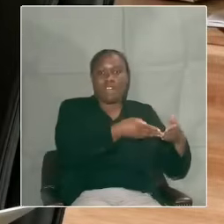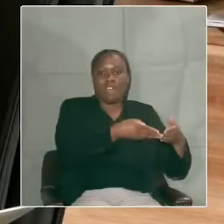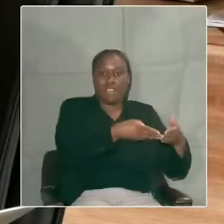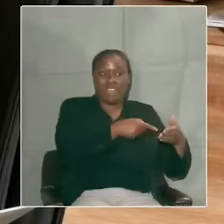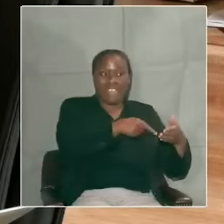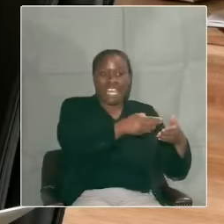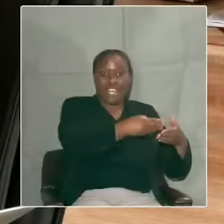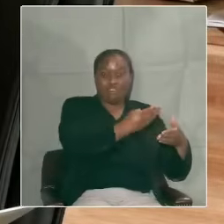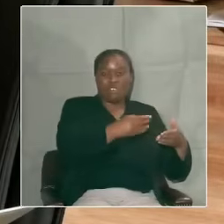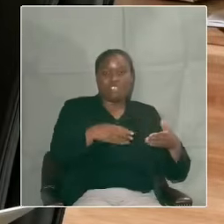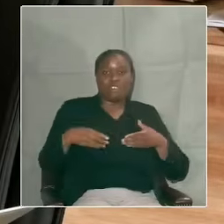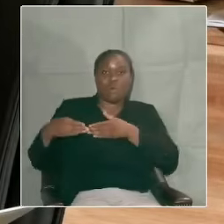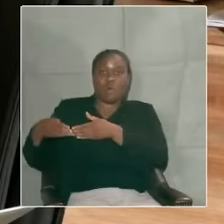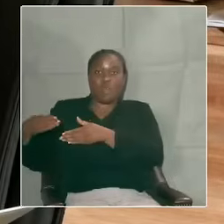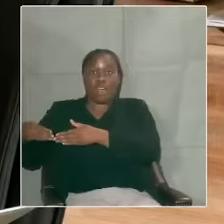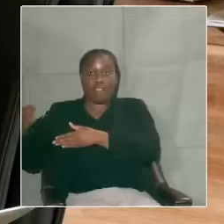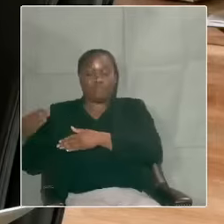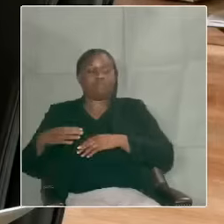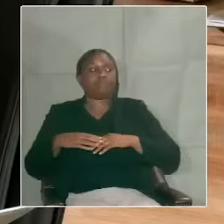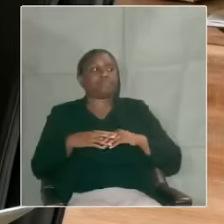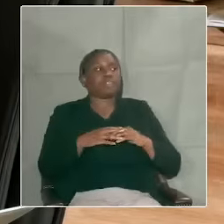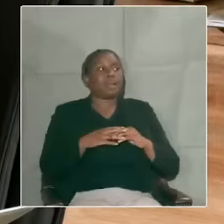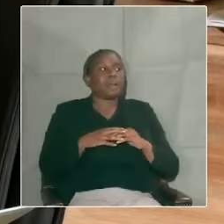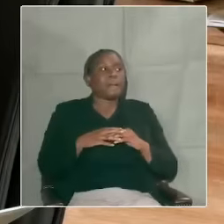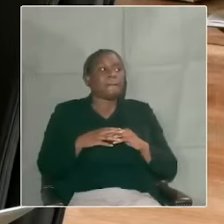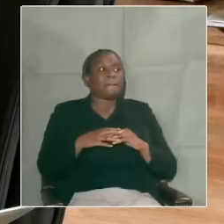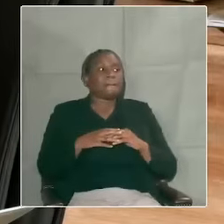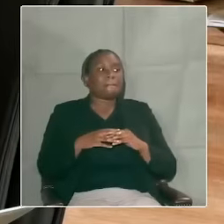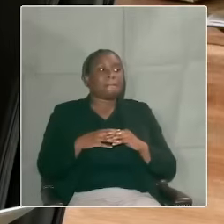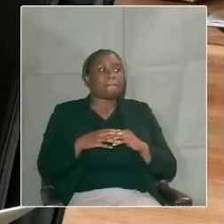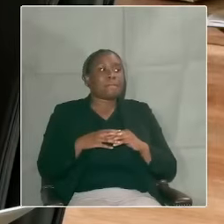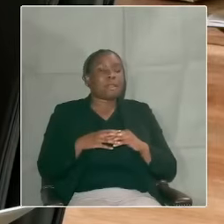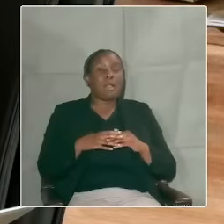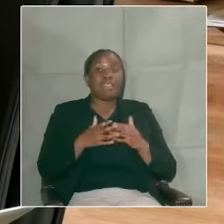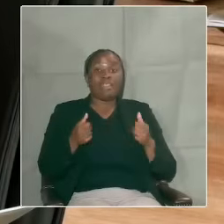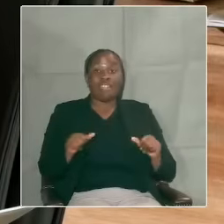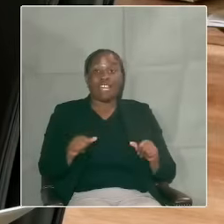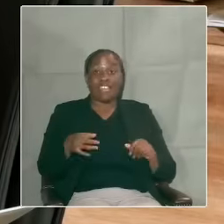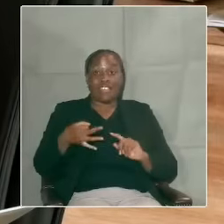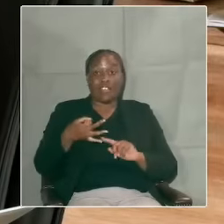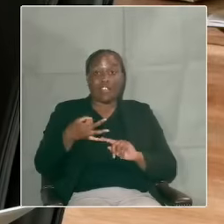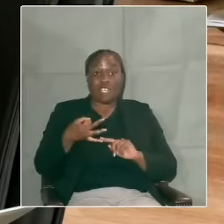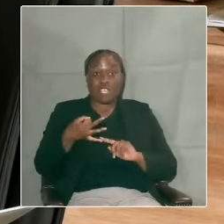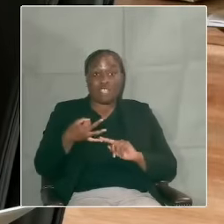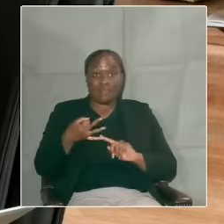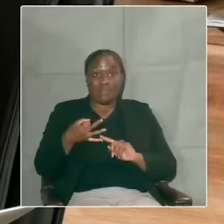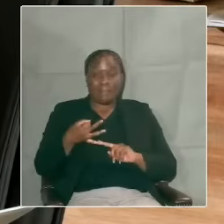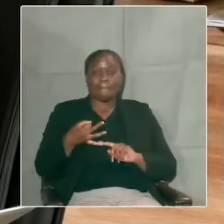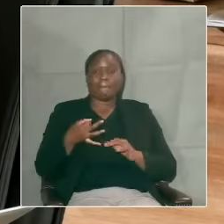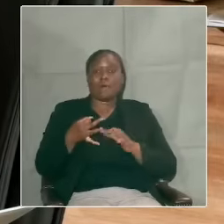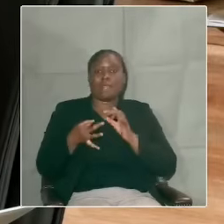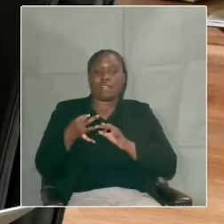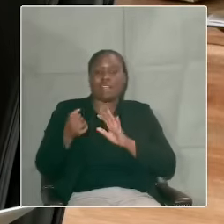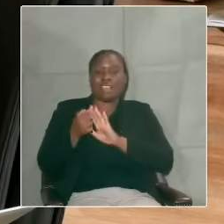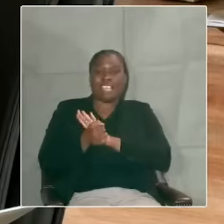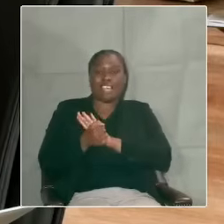And the third point, in paragraph 3, you deal with the political killings task team.